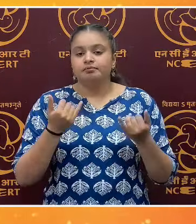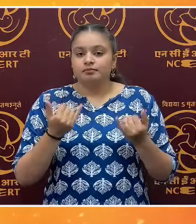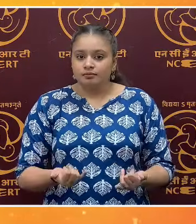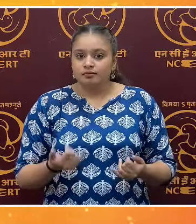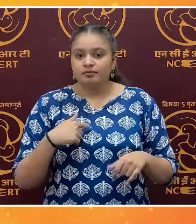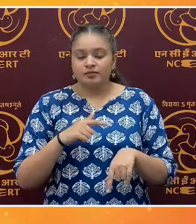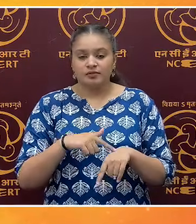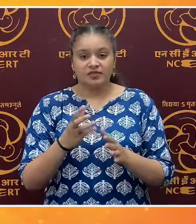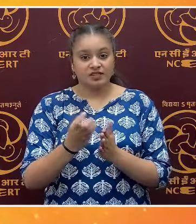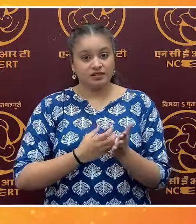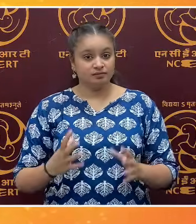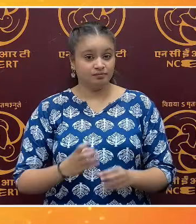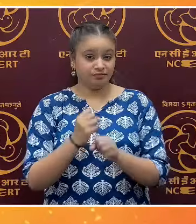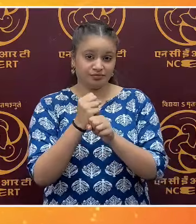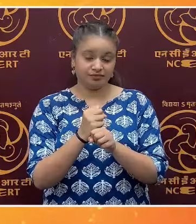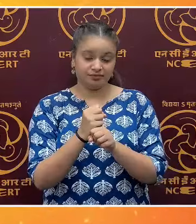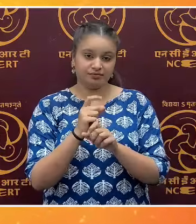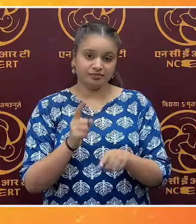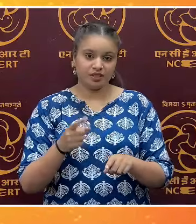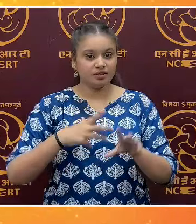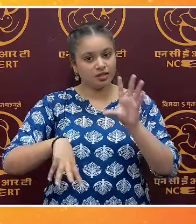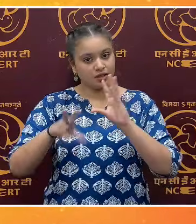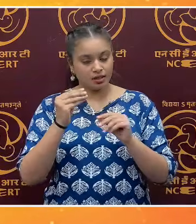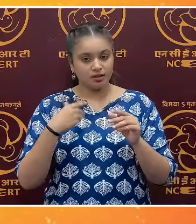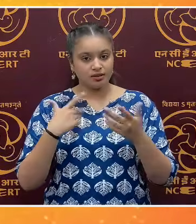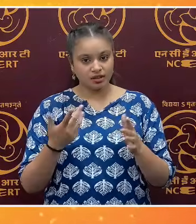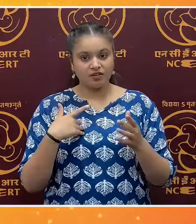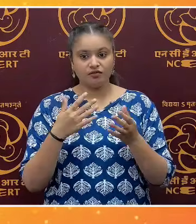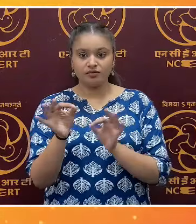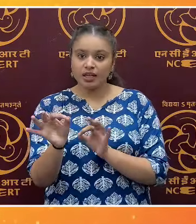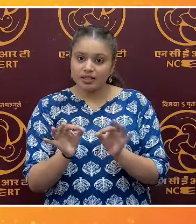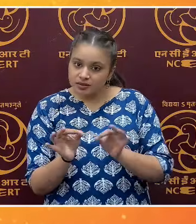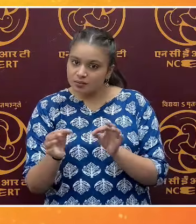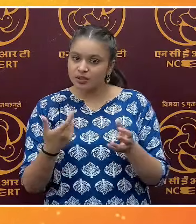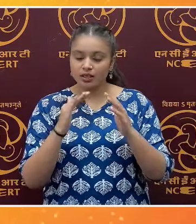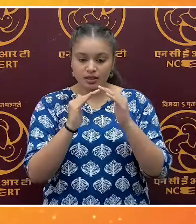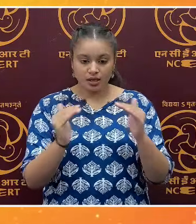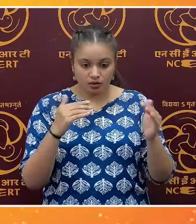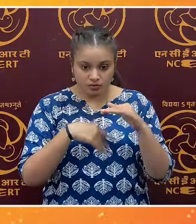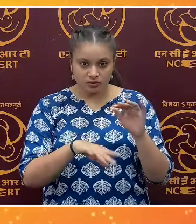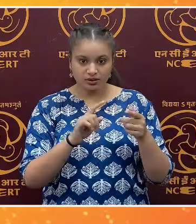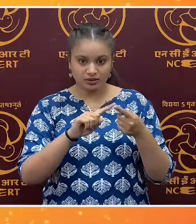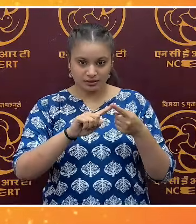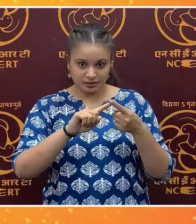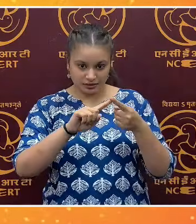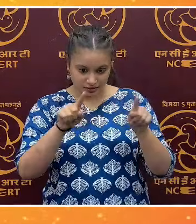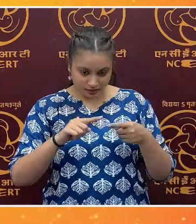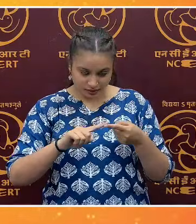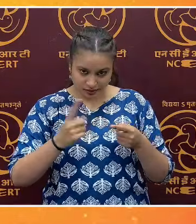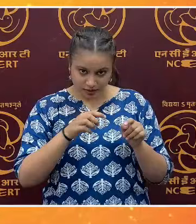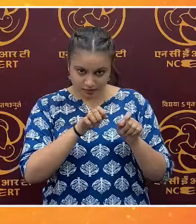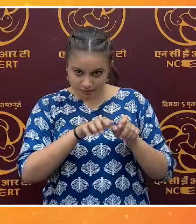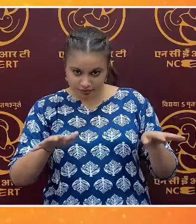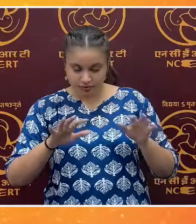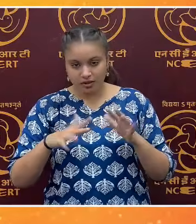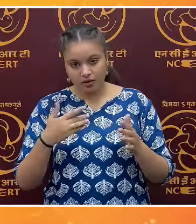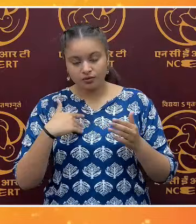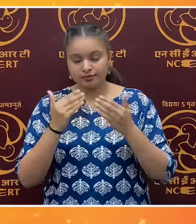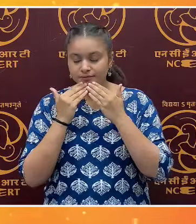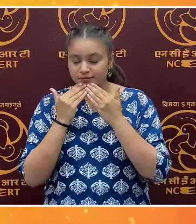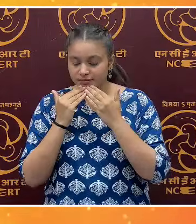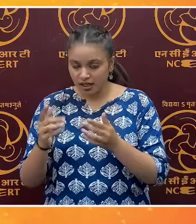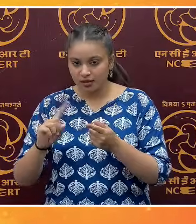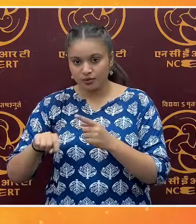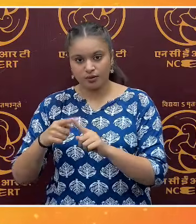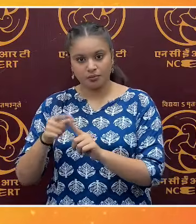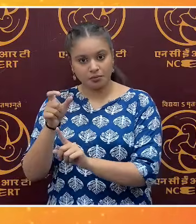have to wrap up this topic. Here we learnt about demonstration of simulation on household circuits. For this entire journey, let me thank my